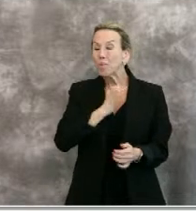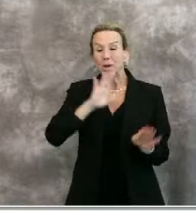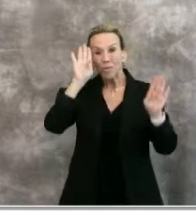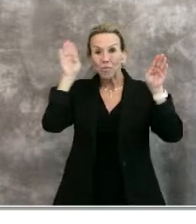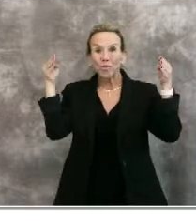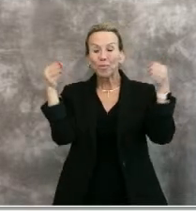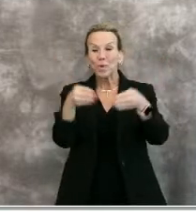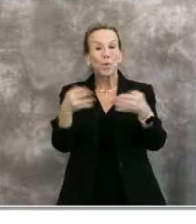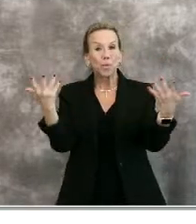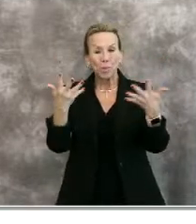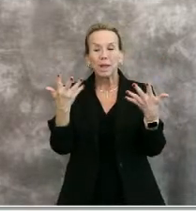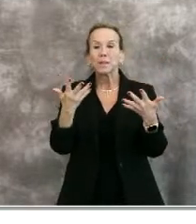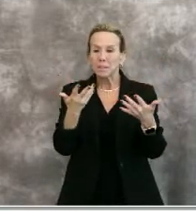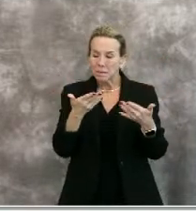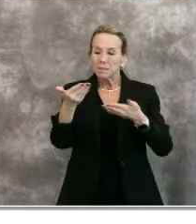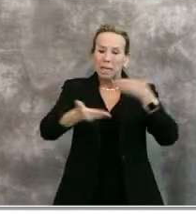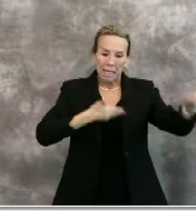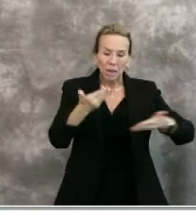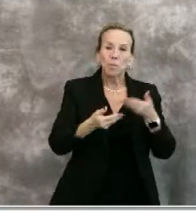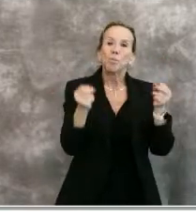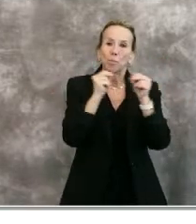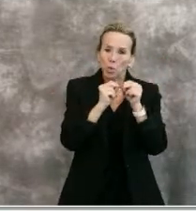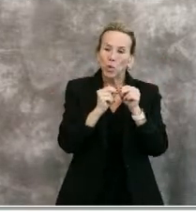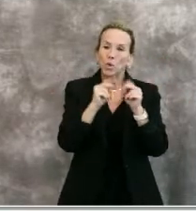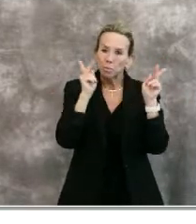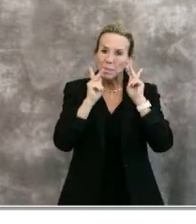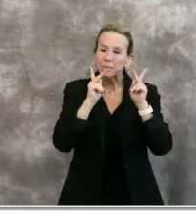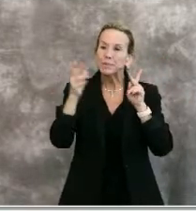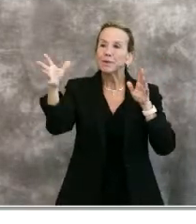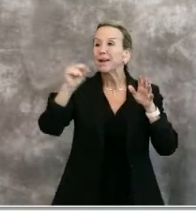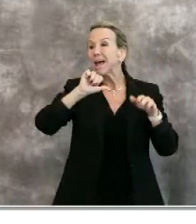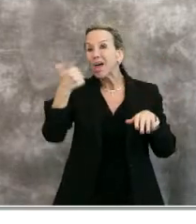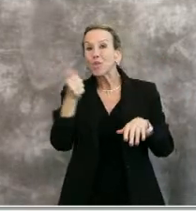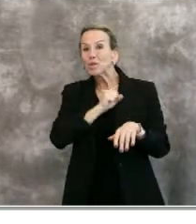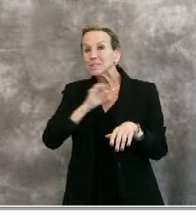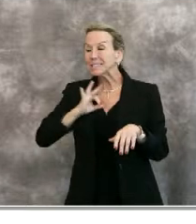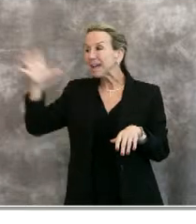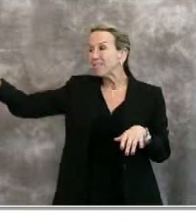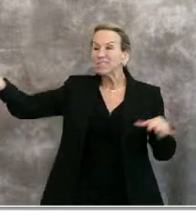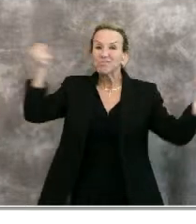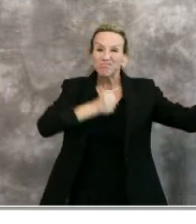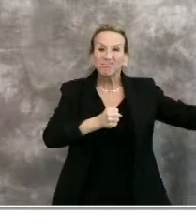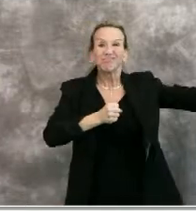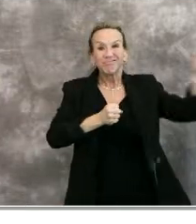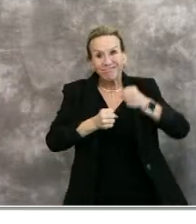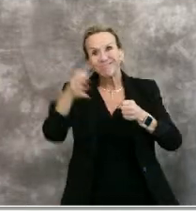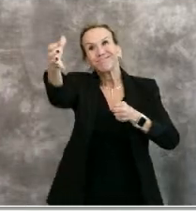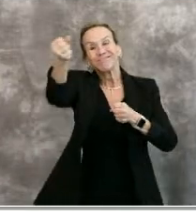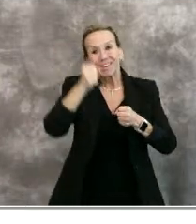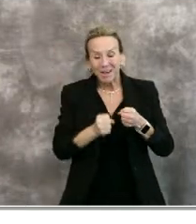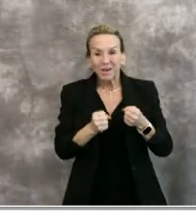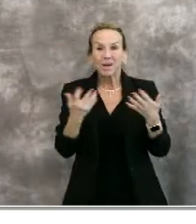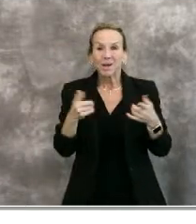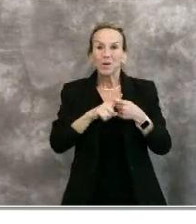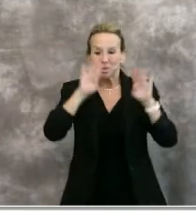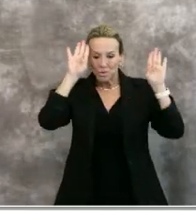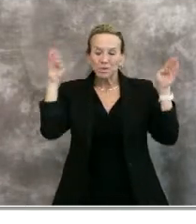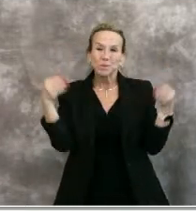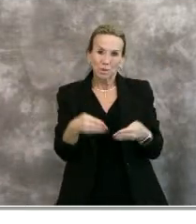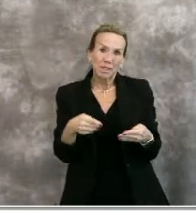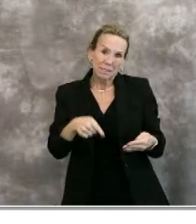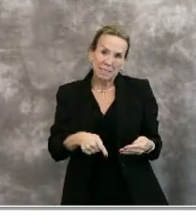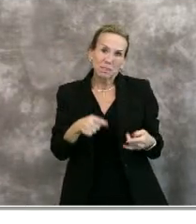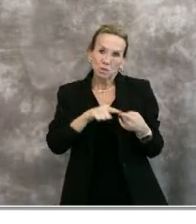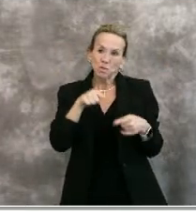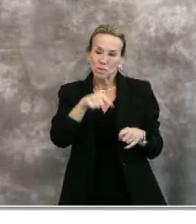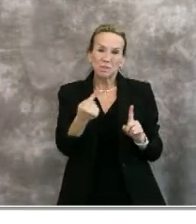bringing on additional staff and pulling staff from other locations that were previously deployed